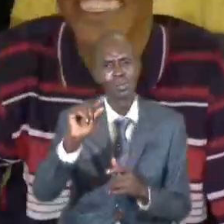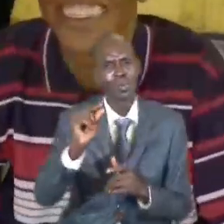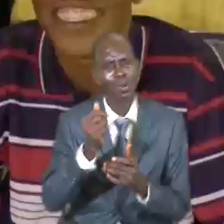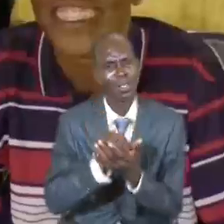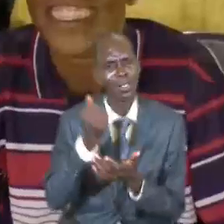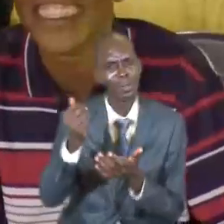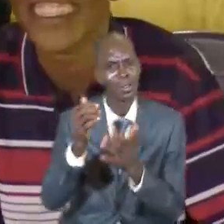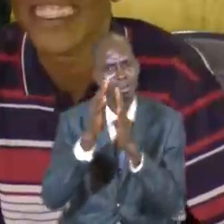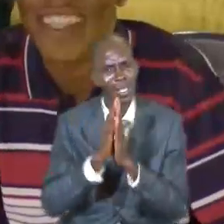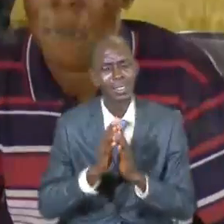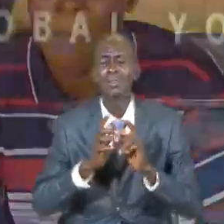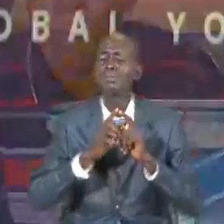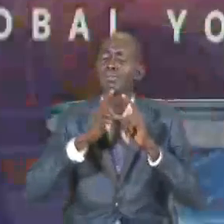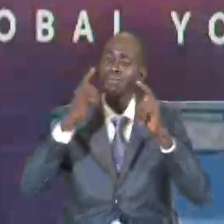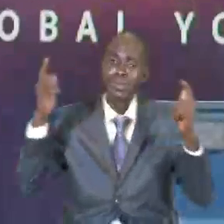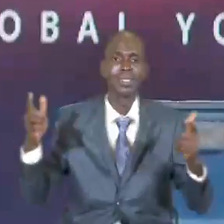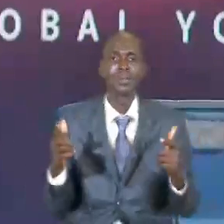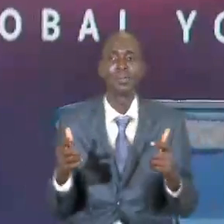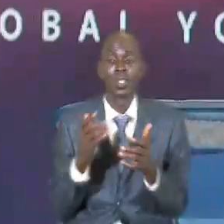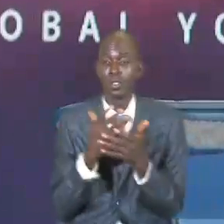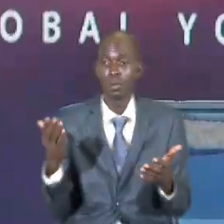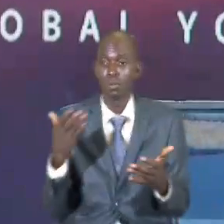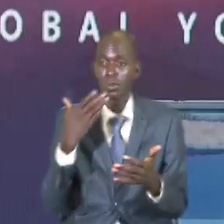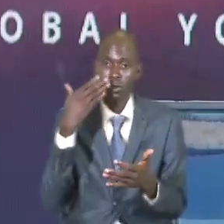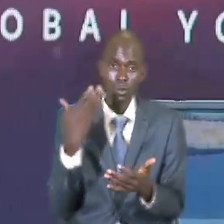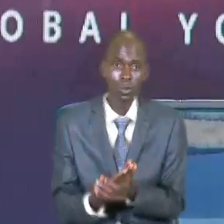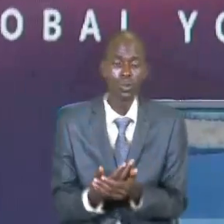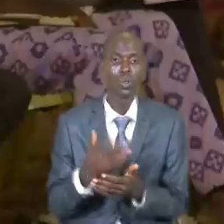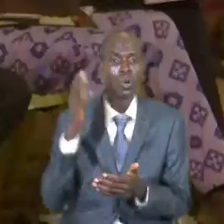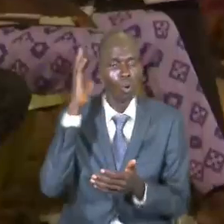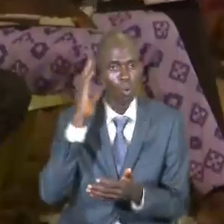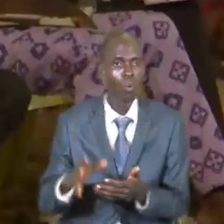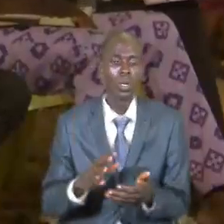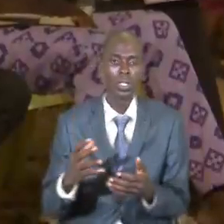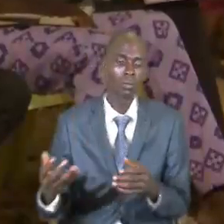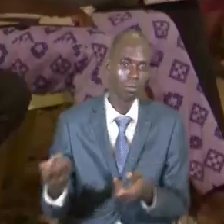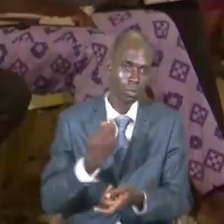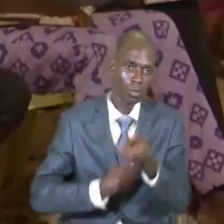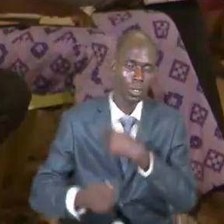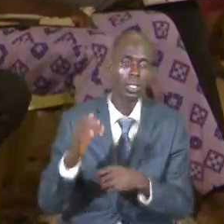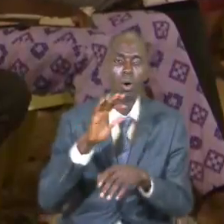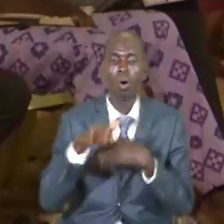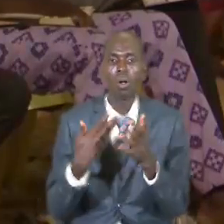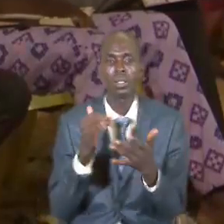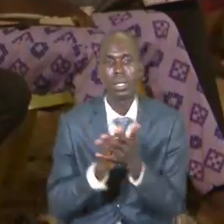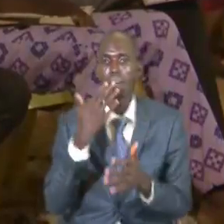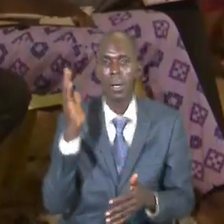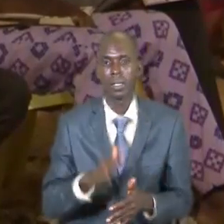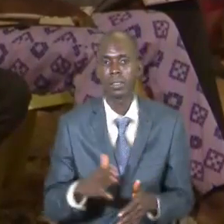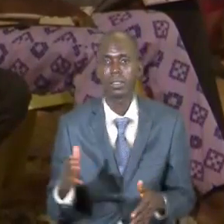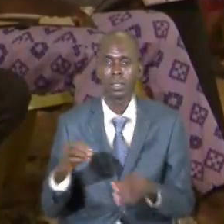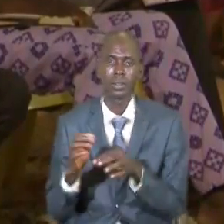Something good will replace all those bad things in Jesus' name. He said, who was